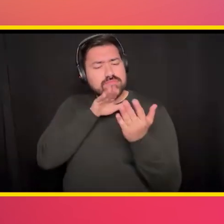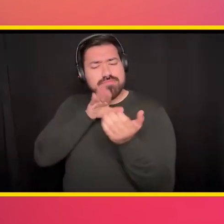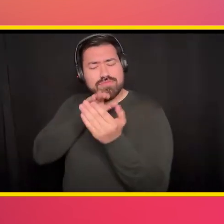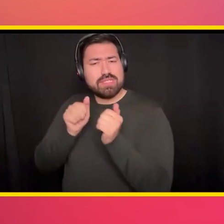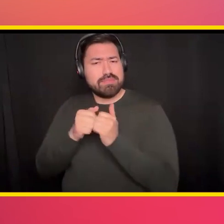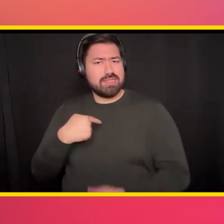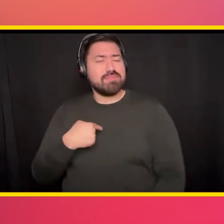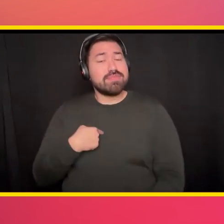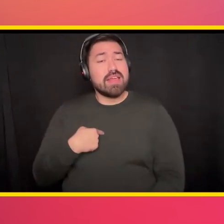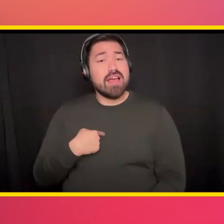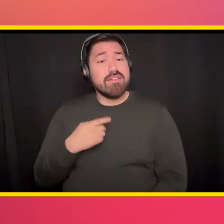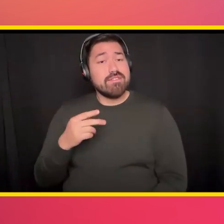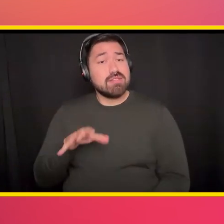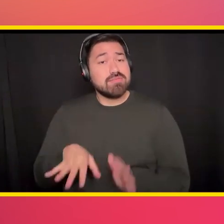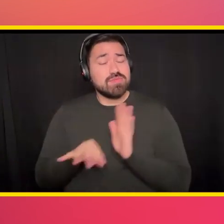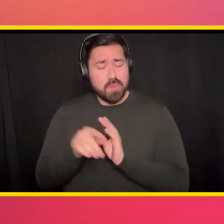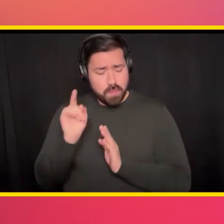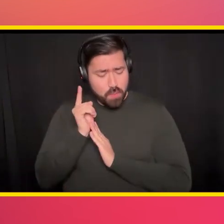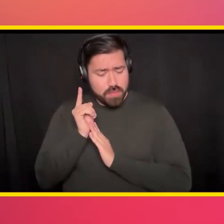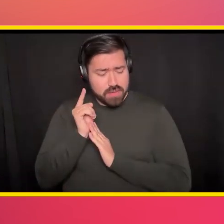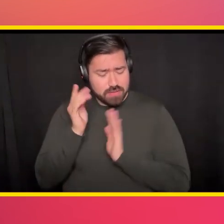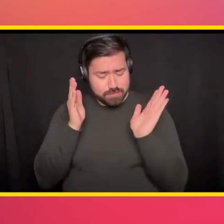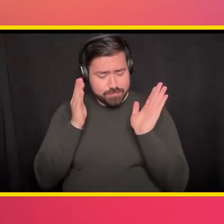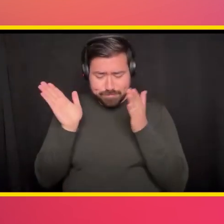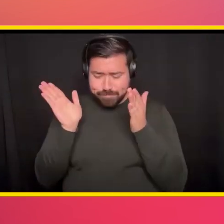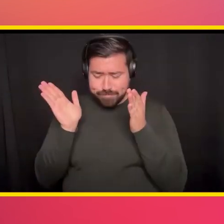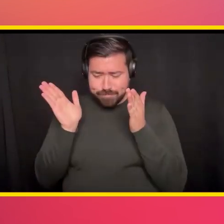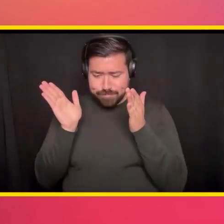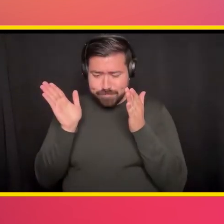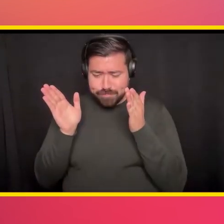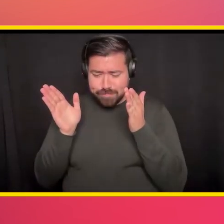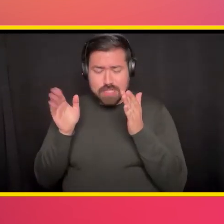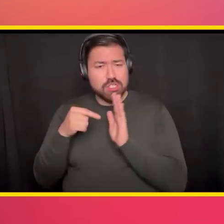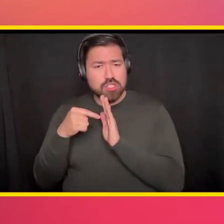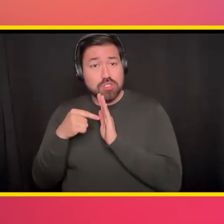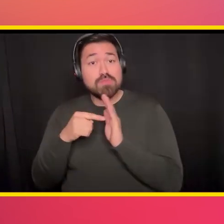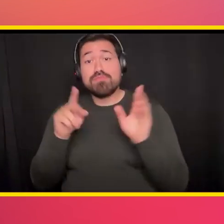that there's sometimes a moment where I shift from show, don't tell,